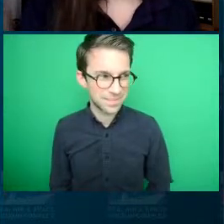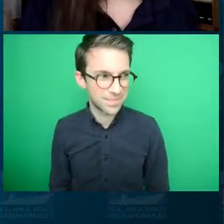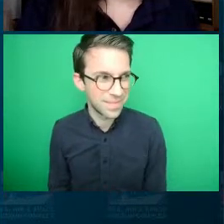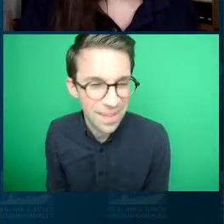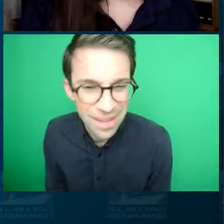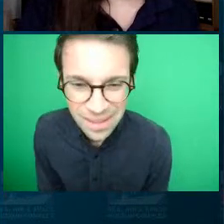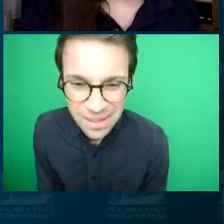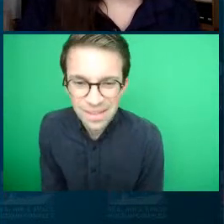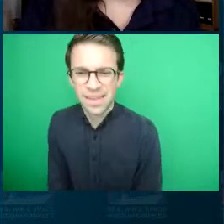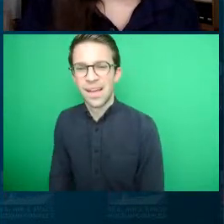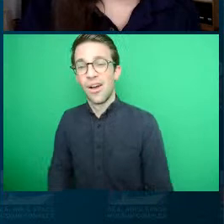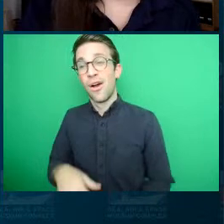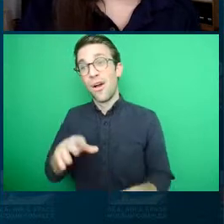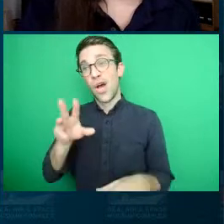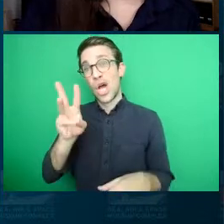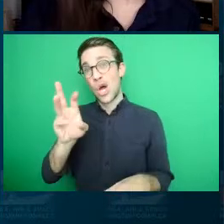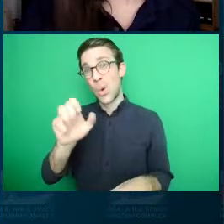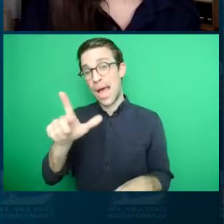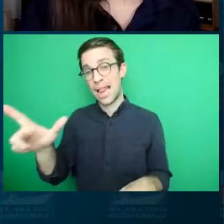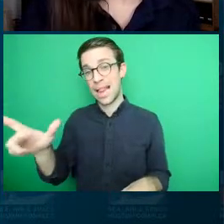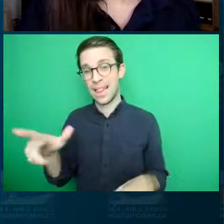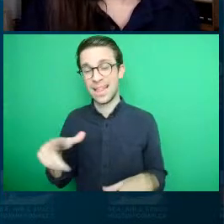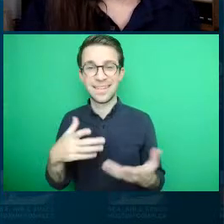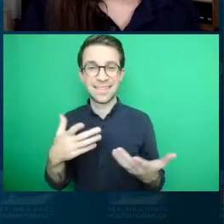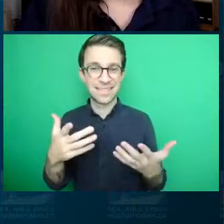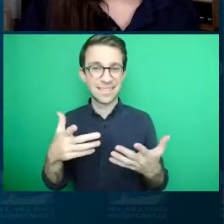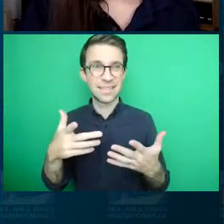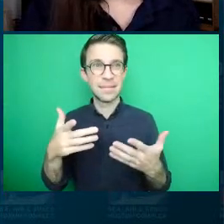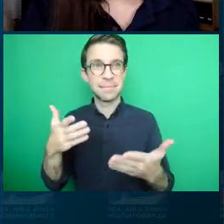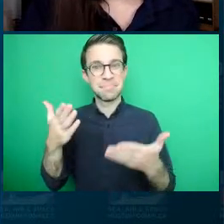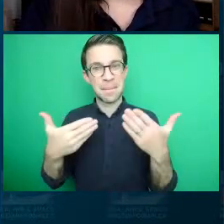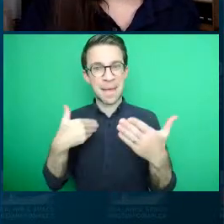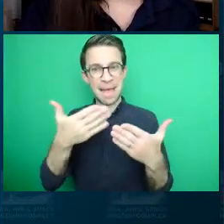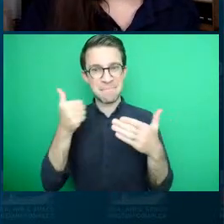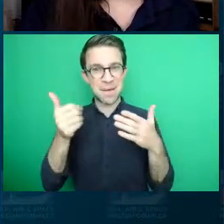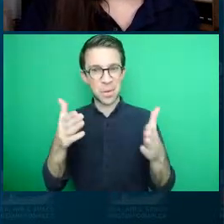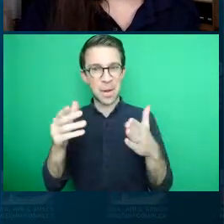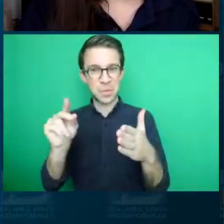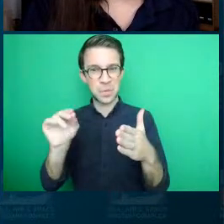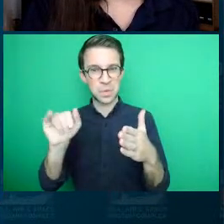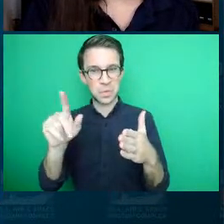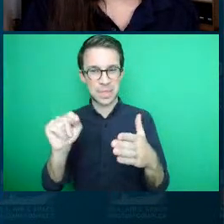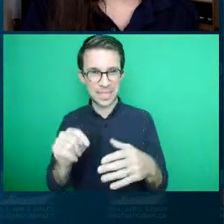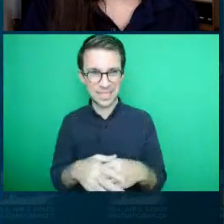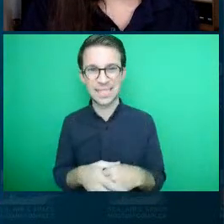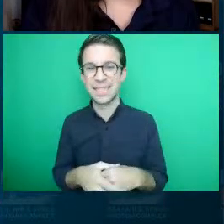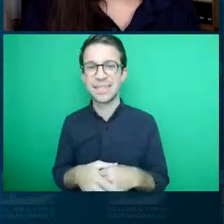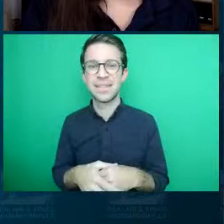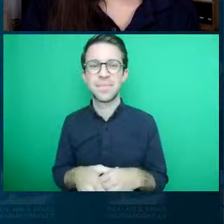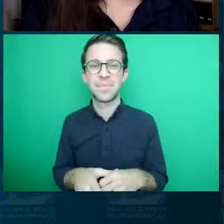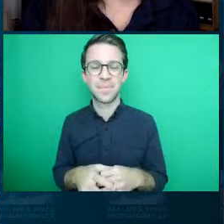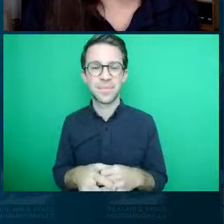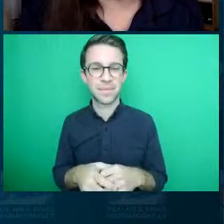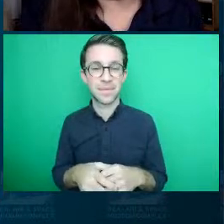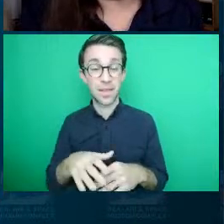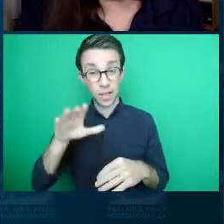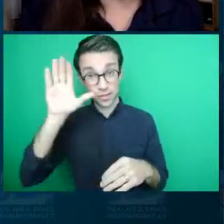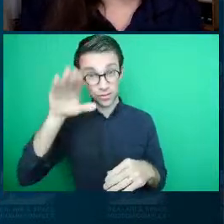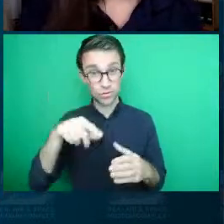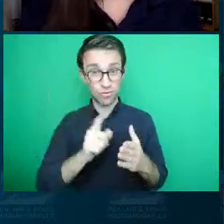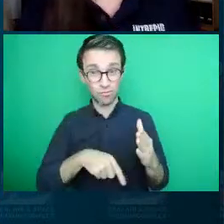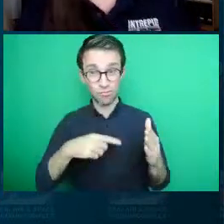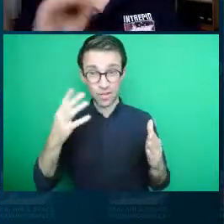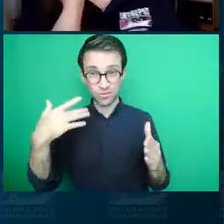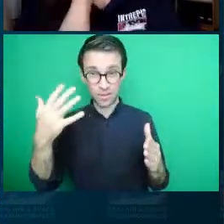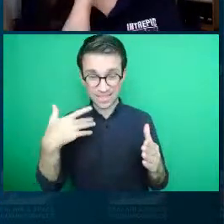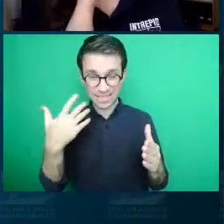Well, we Remember built when a I- bigger rocket. Maybe, Yeah. maybe there are better ways to do it. We'll have to, try that. You know the crazy thing? I mean,